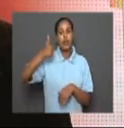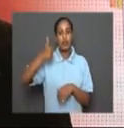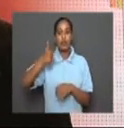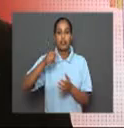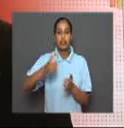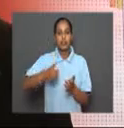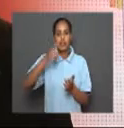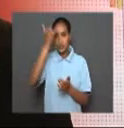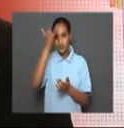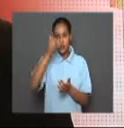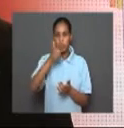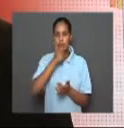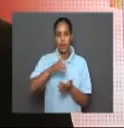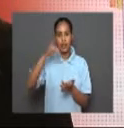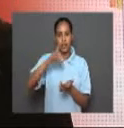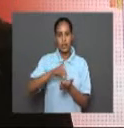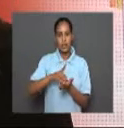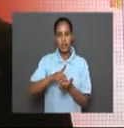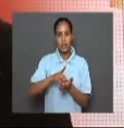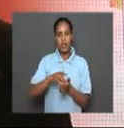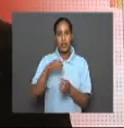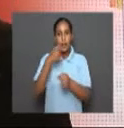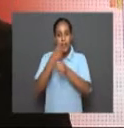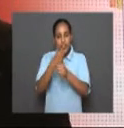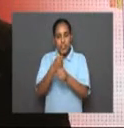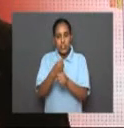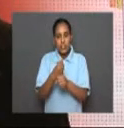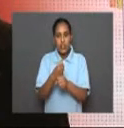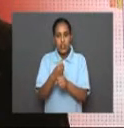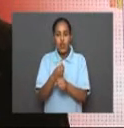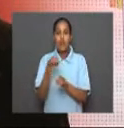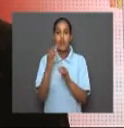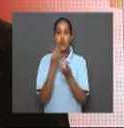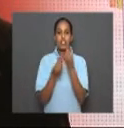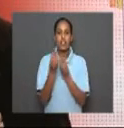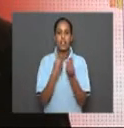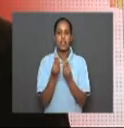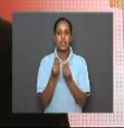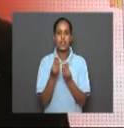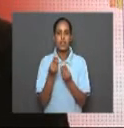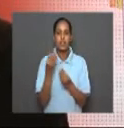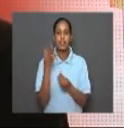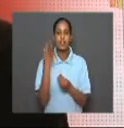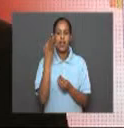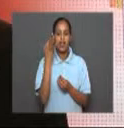in Berlin. It began being manufactured commercially in